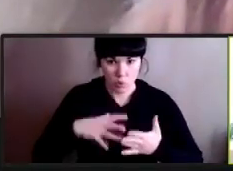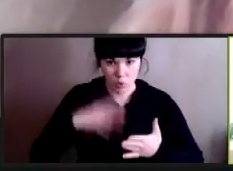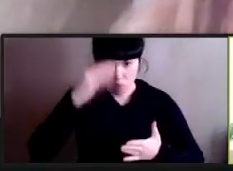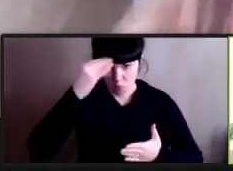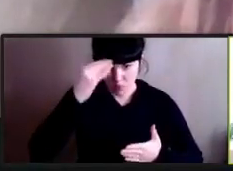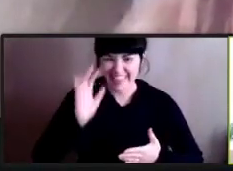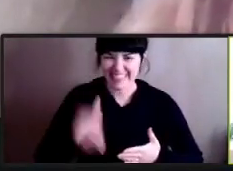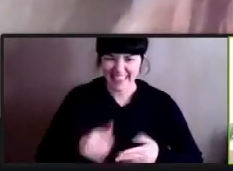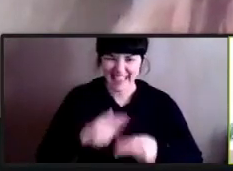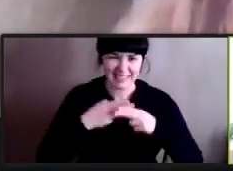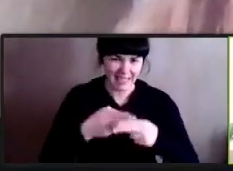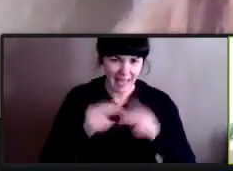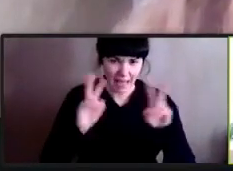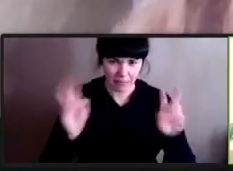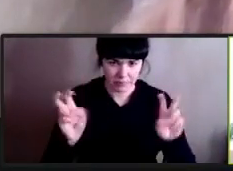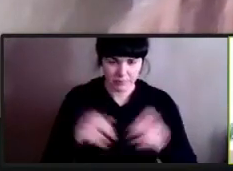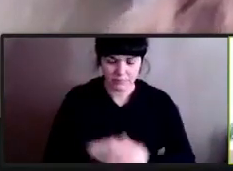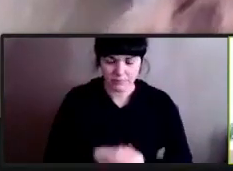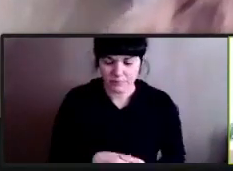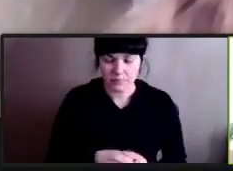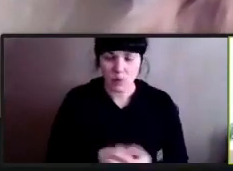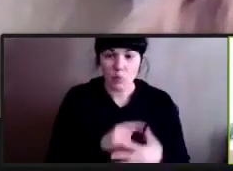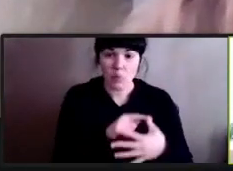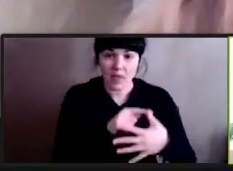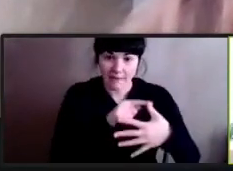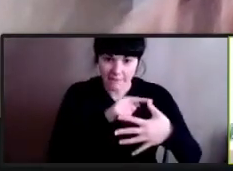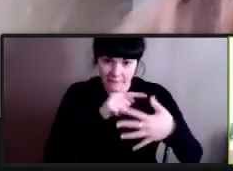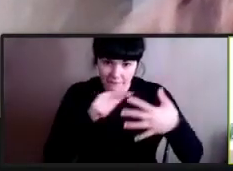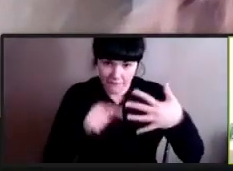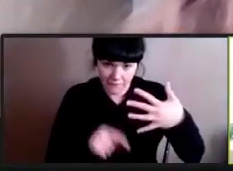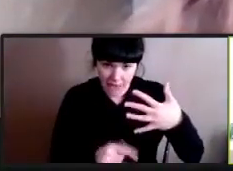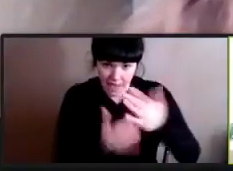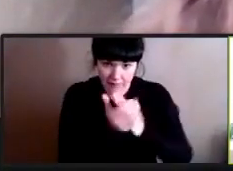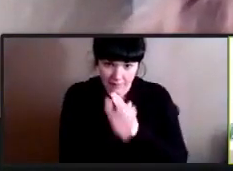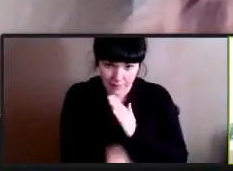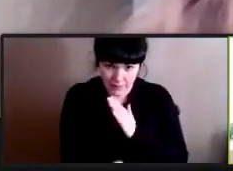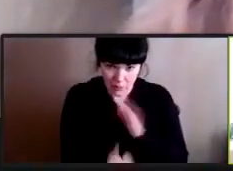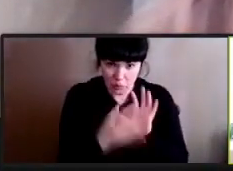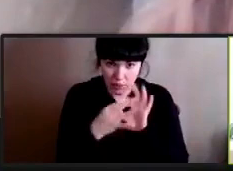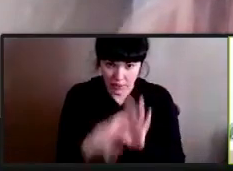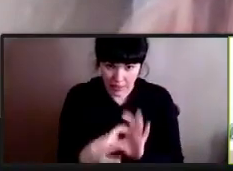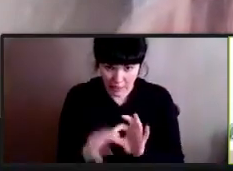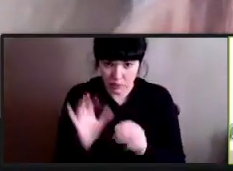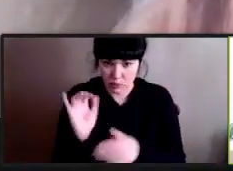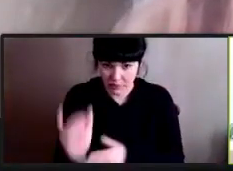competencies around social emotional learning. And so they are self-awareness,